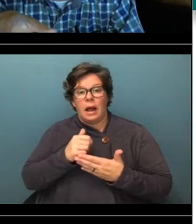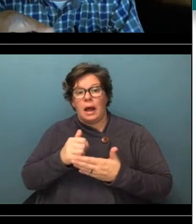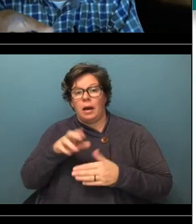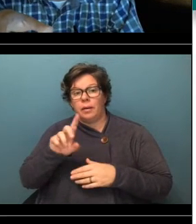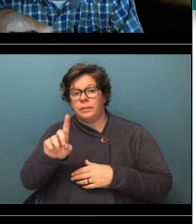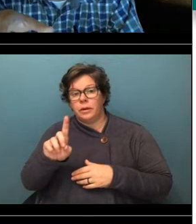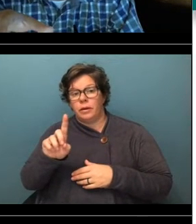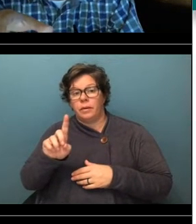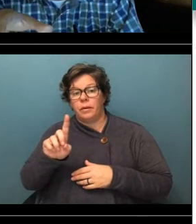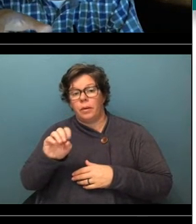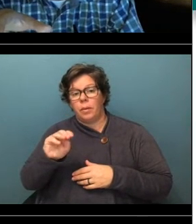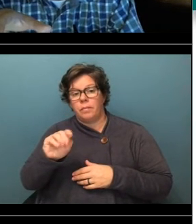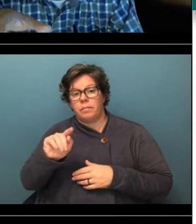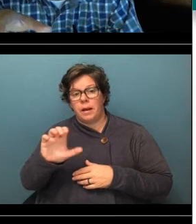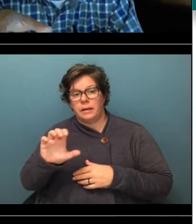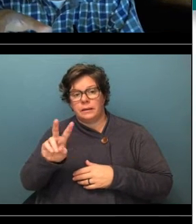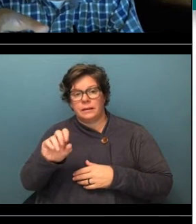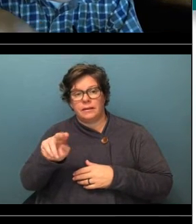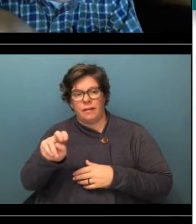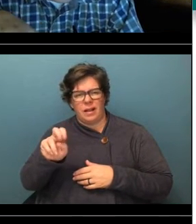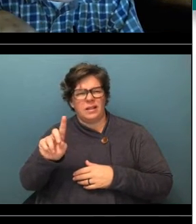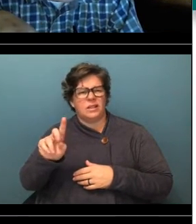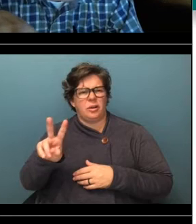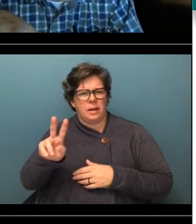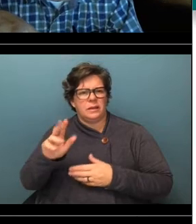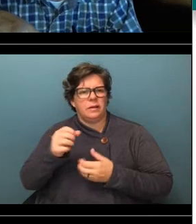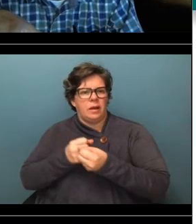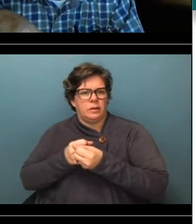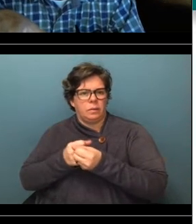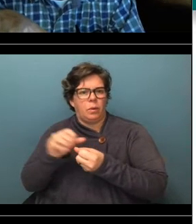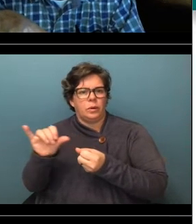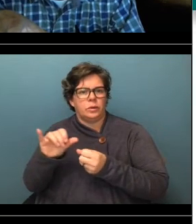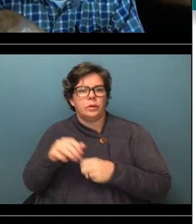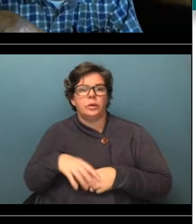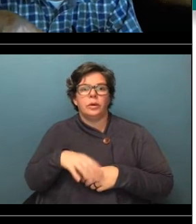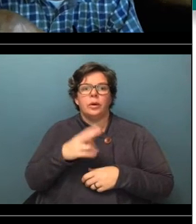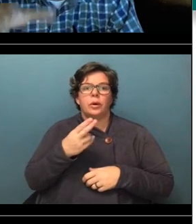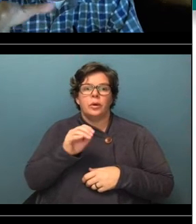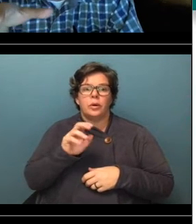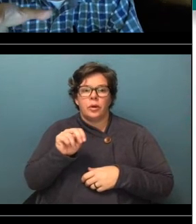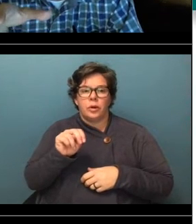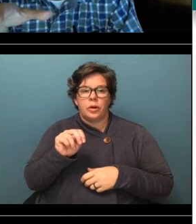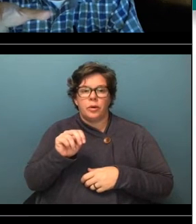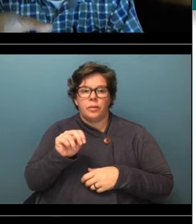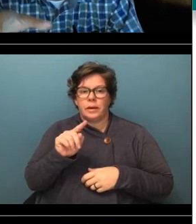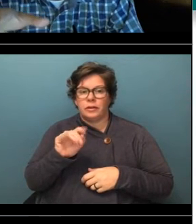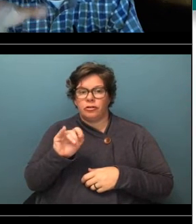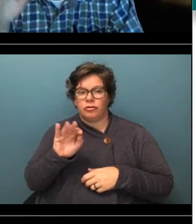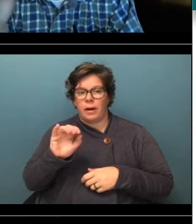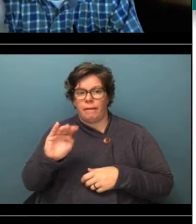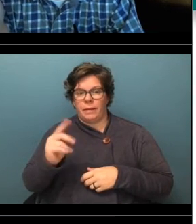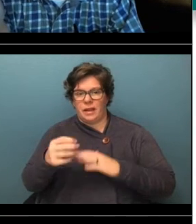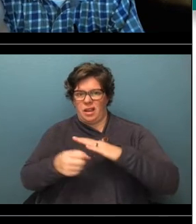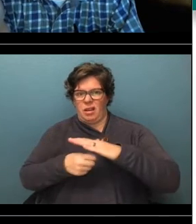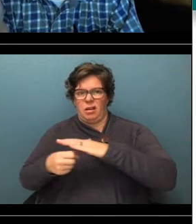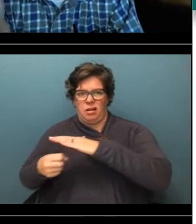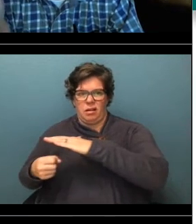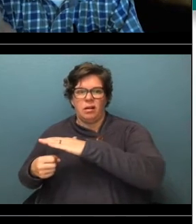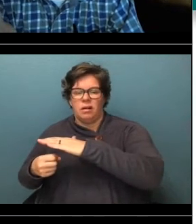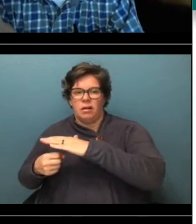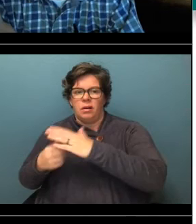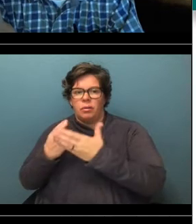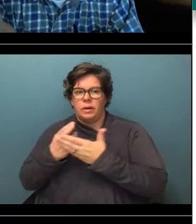violence resources for individuals in crisis. Human trafficking resources are a point of foci that have recently been spearheaded by